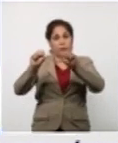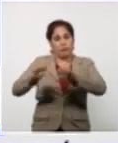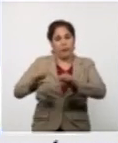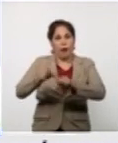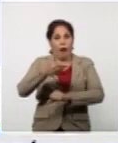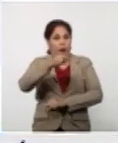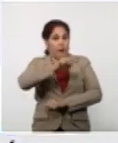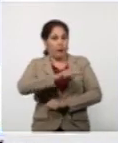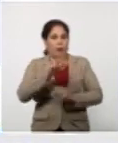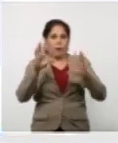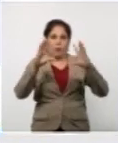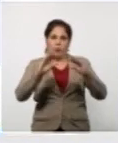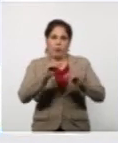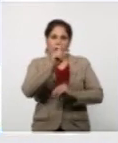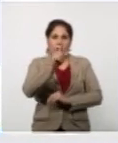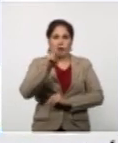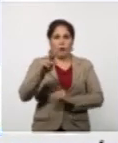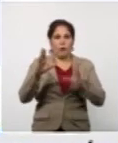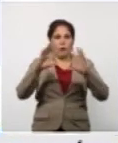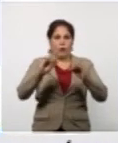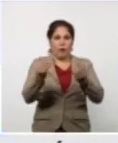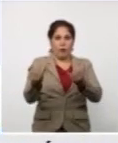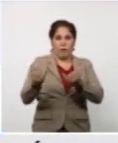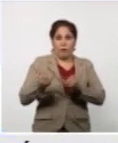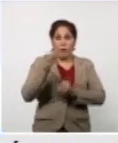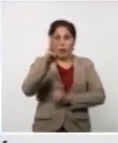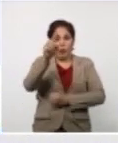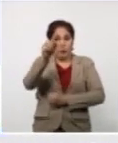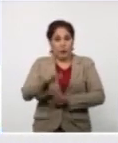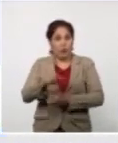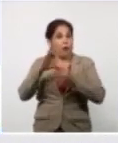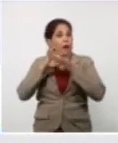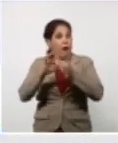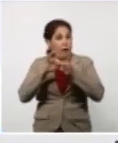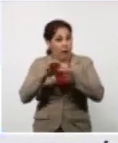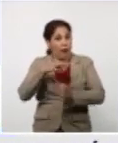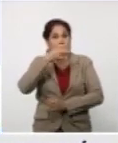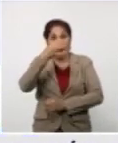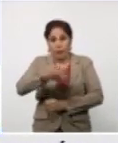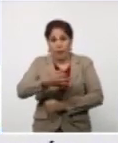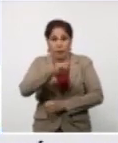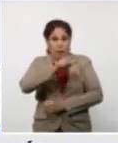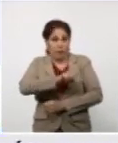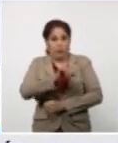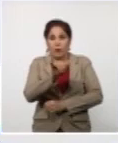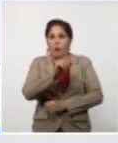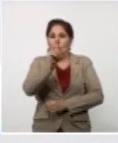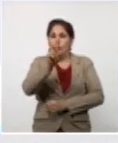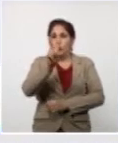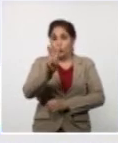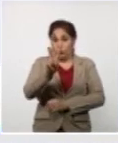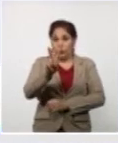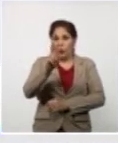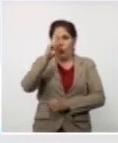have returned to their normal lives. And we report 3 patients in serious condition today.